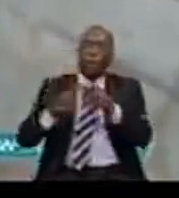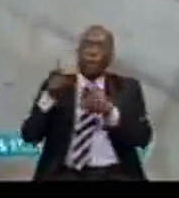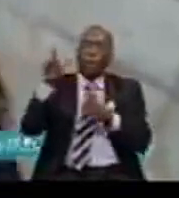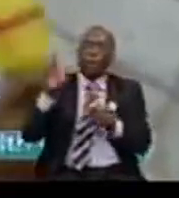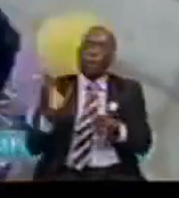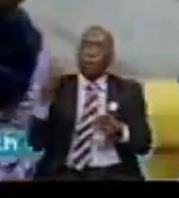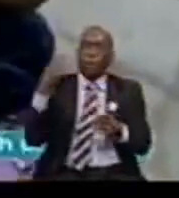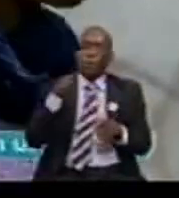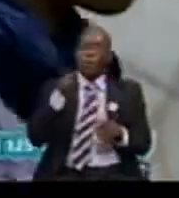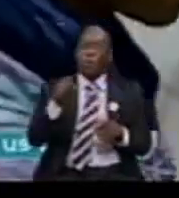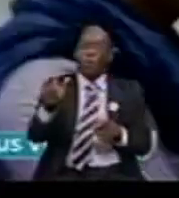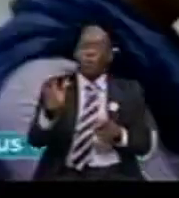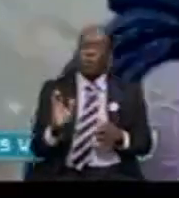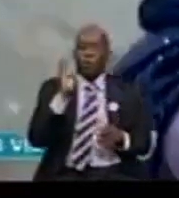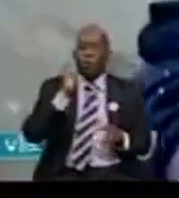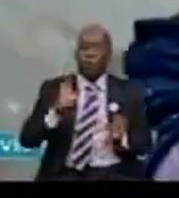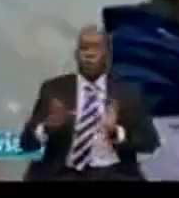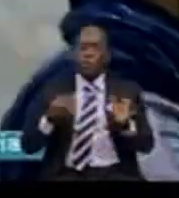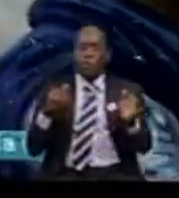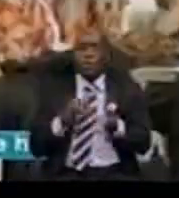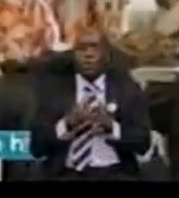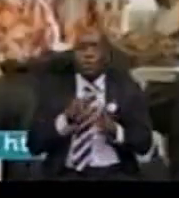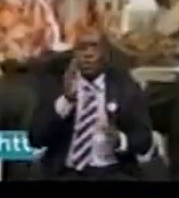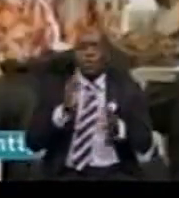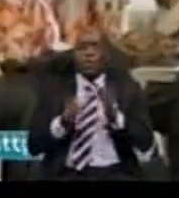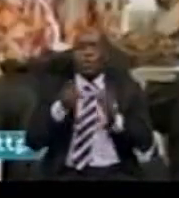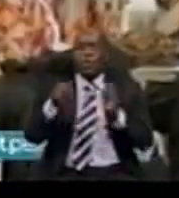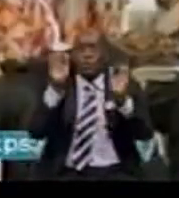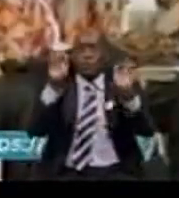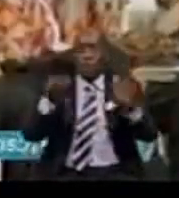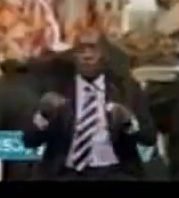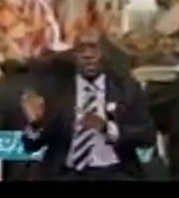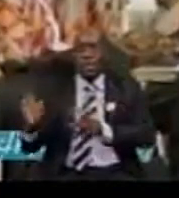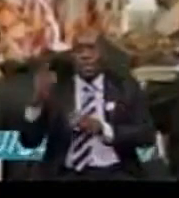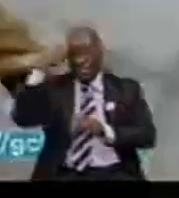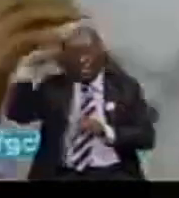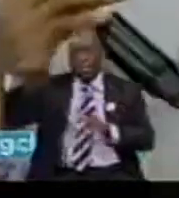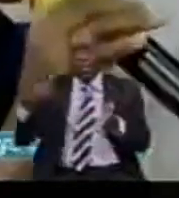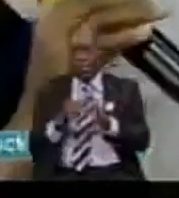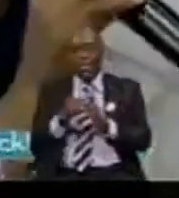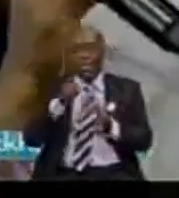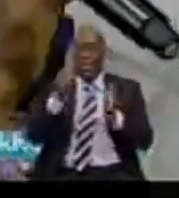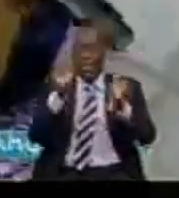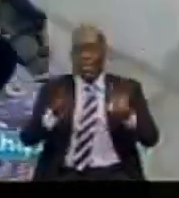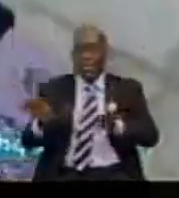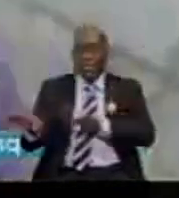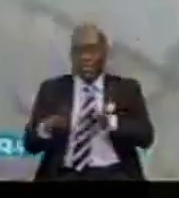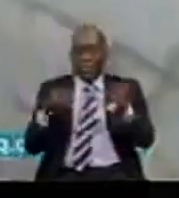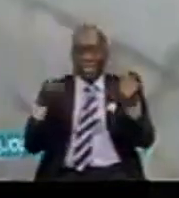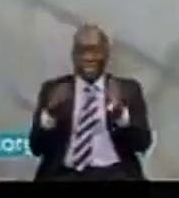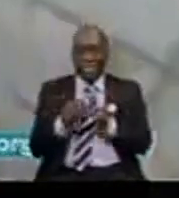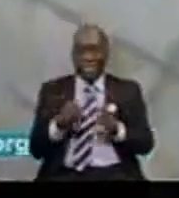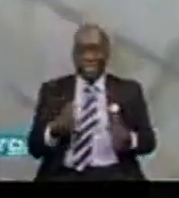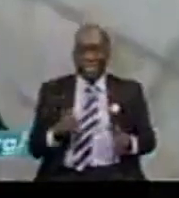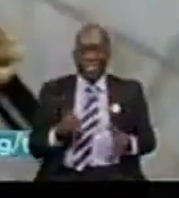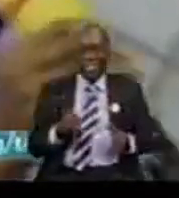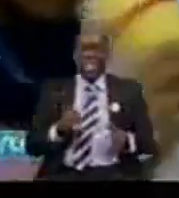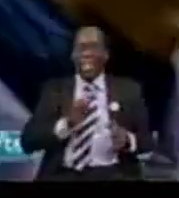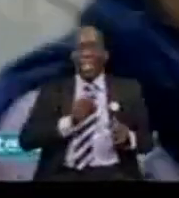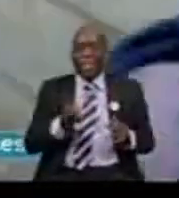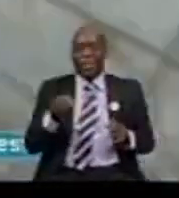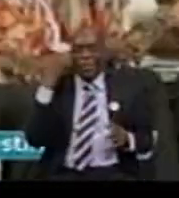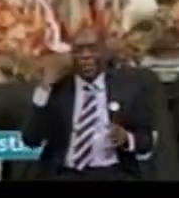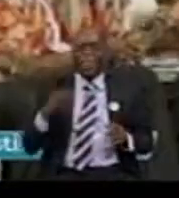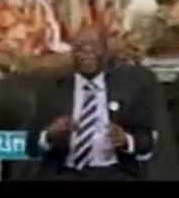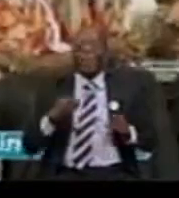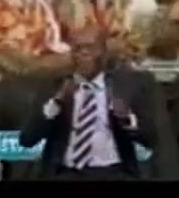Lord. And if you can dream it, you can do it. Okay. And I was mightily blessed at the impact today. Praise the